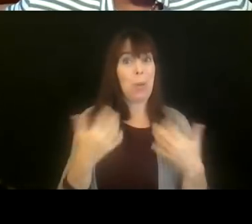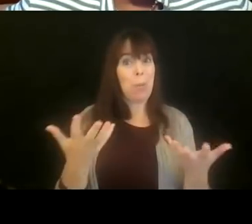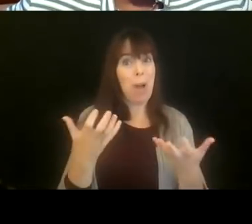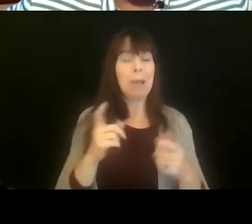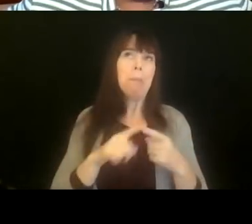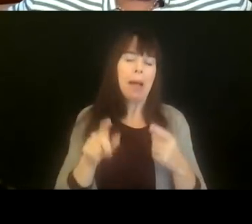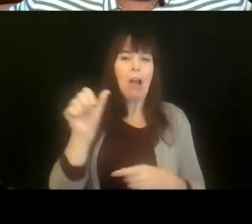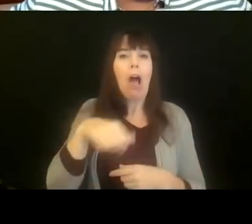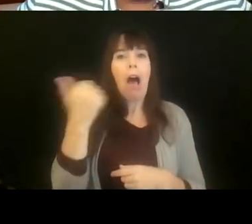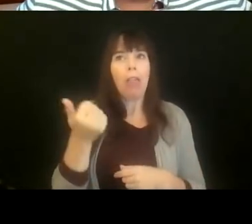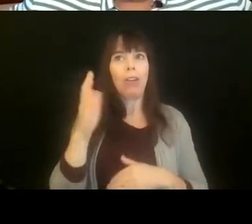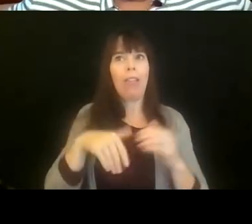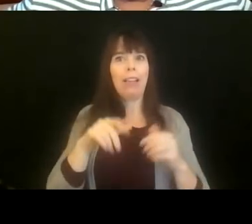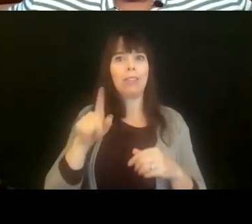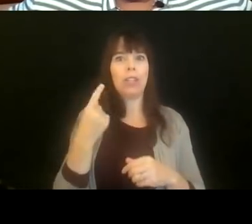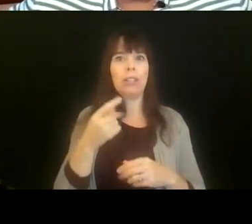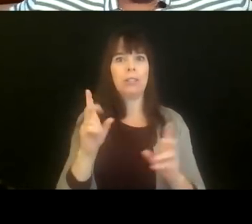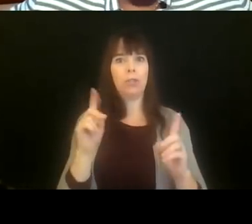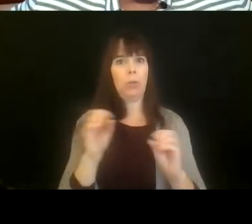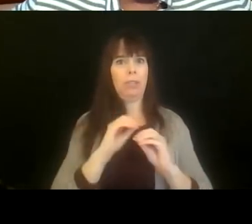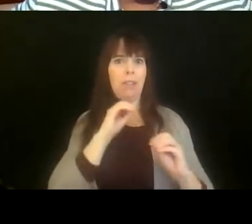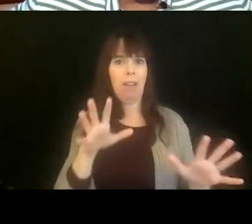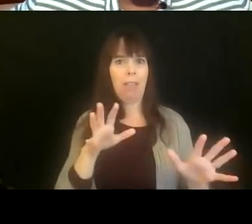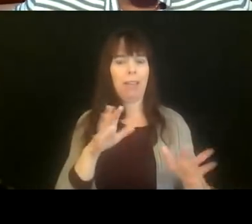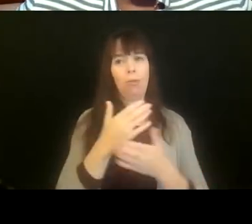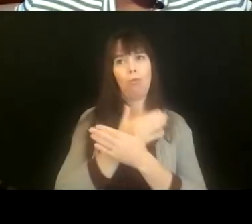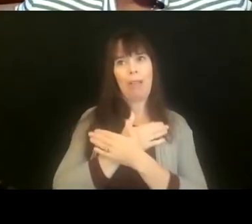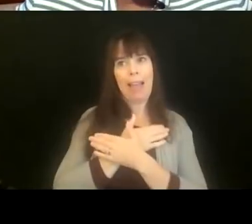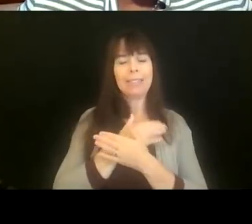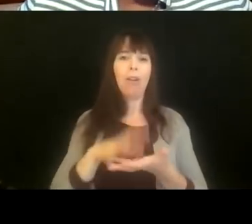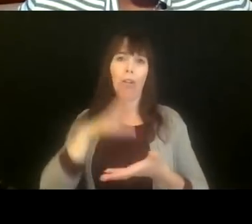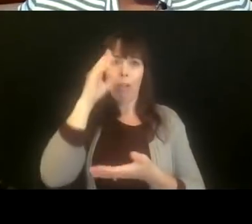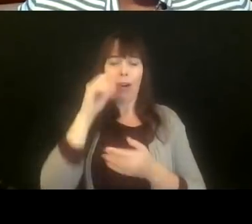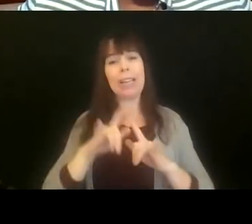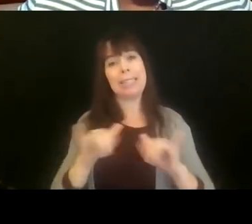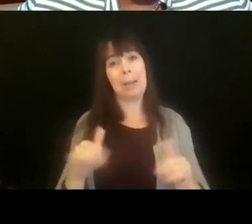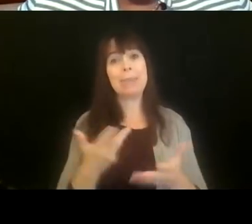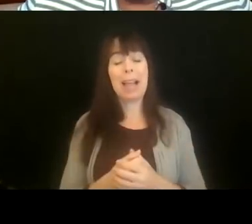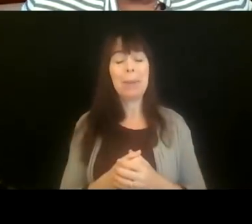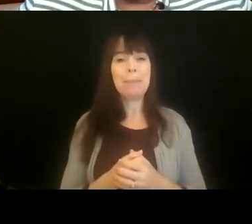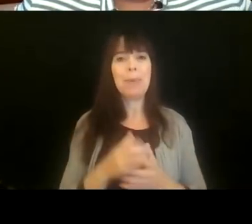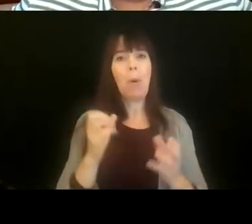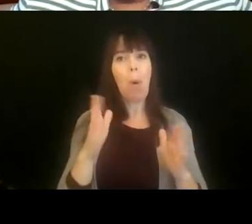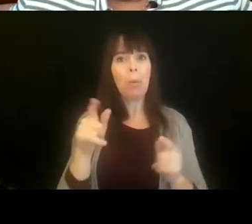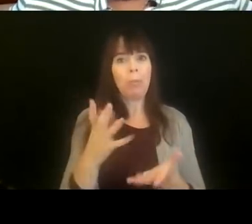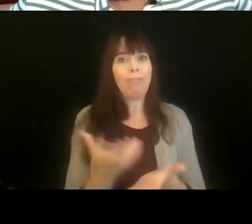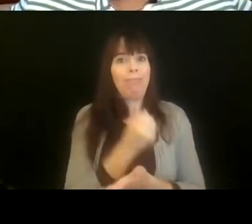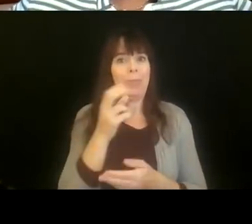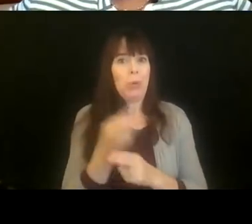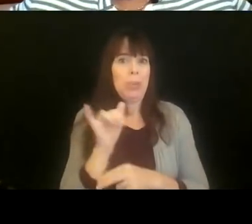alternative to just take a break and relax and learn at the same time. So I hope you take advantage of